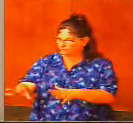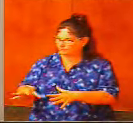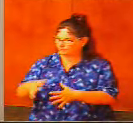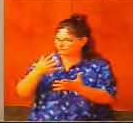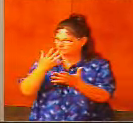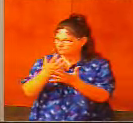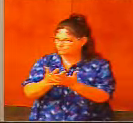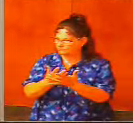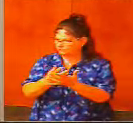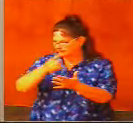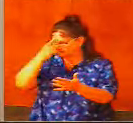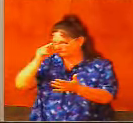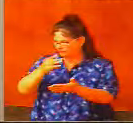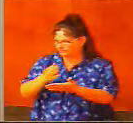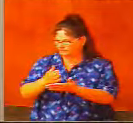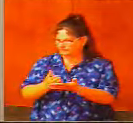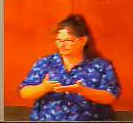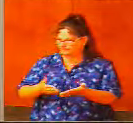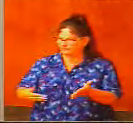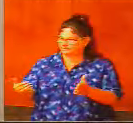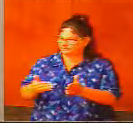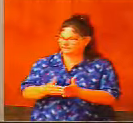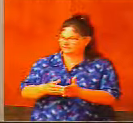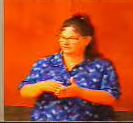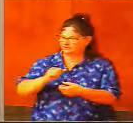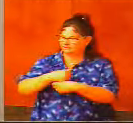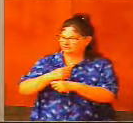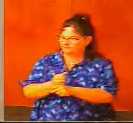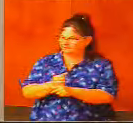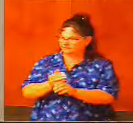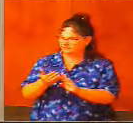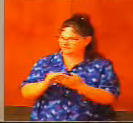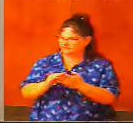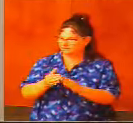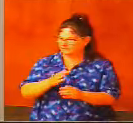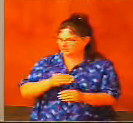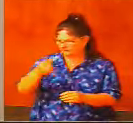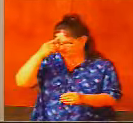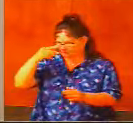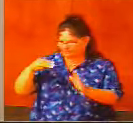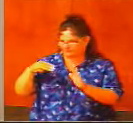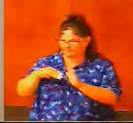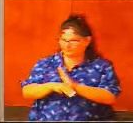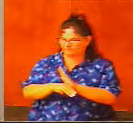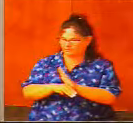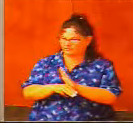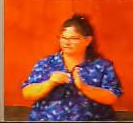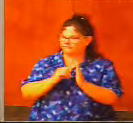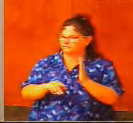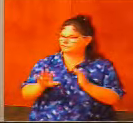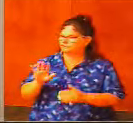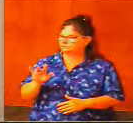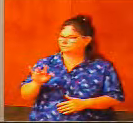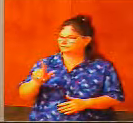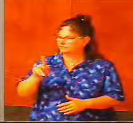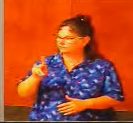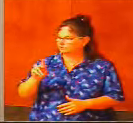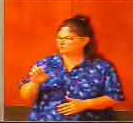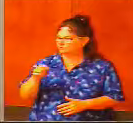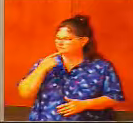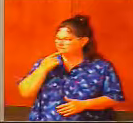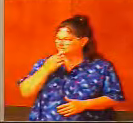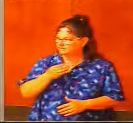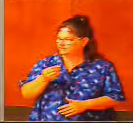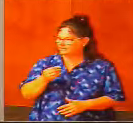prison for a certain rebellion made in the city and for murder. And then in verse 25, Luke says, and